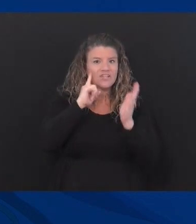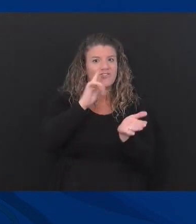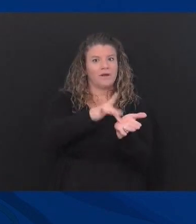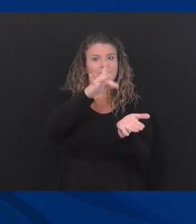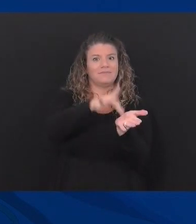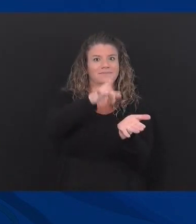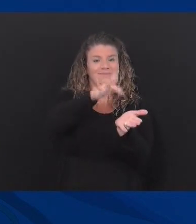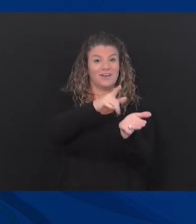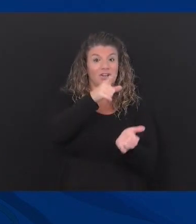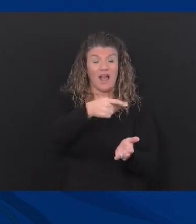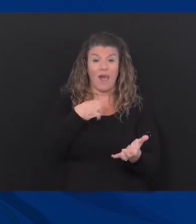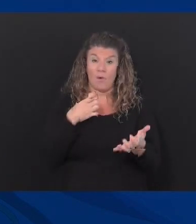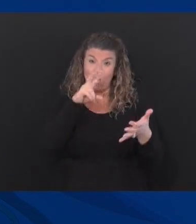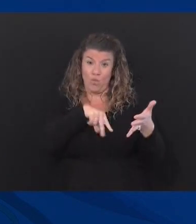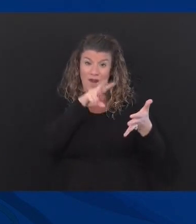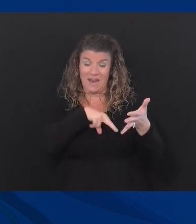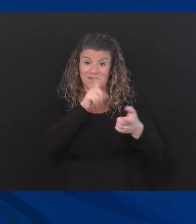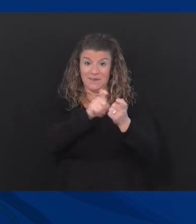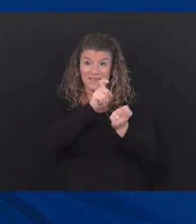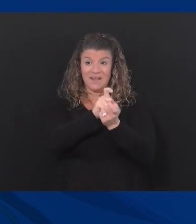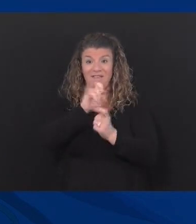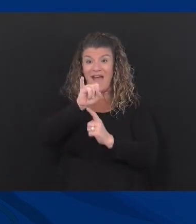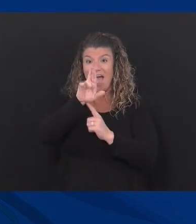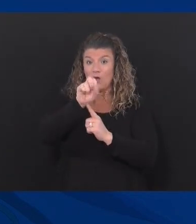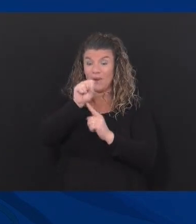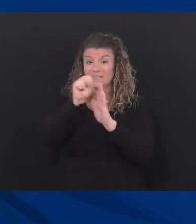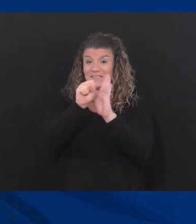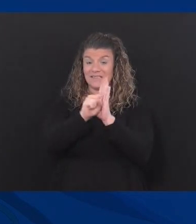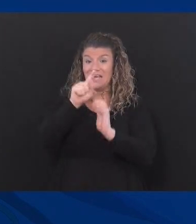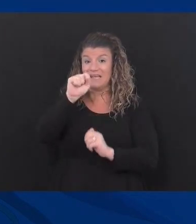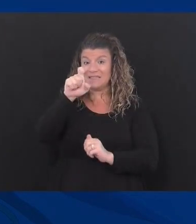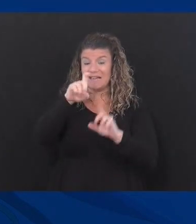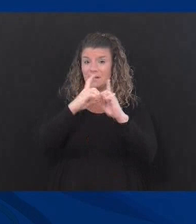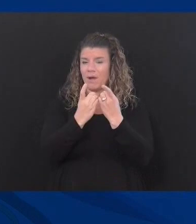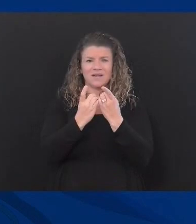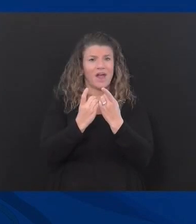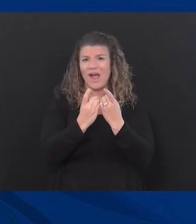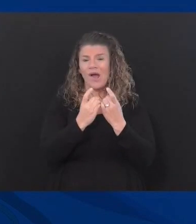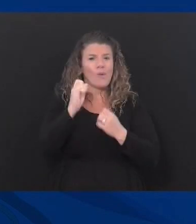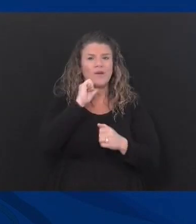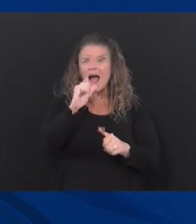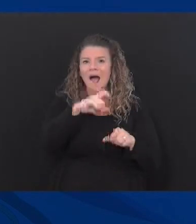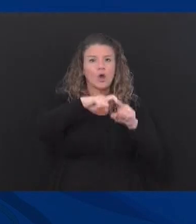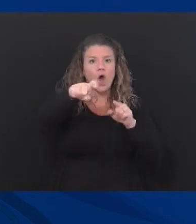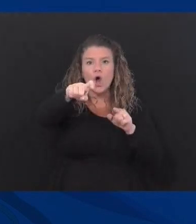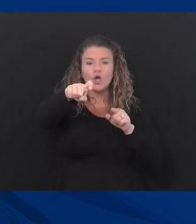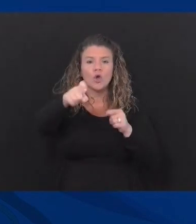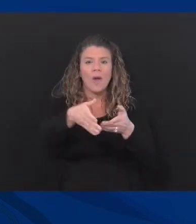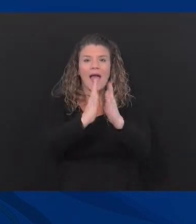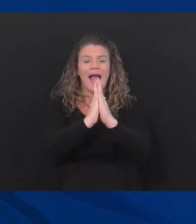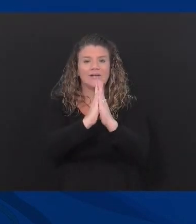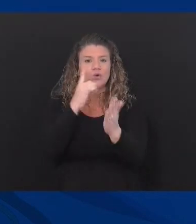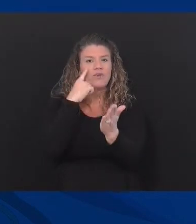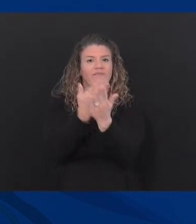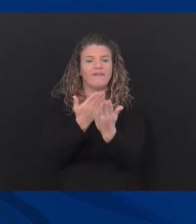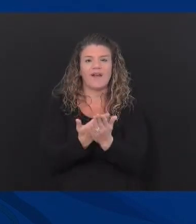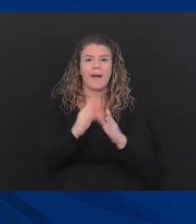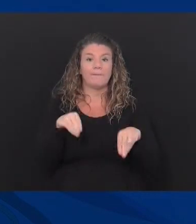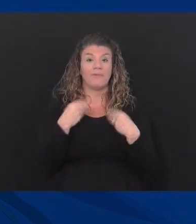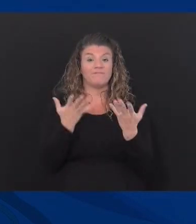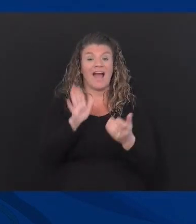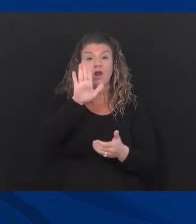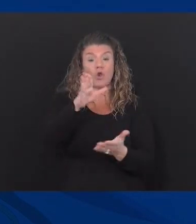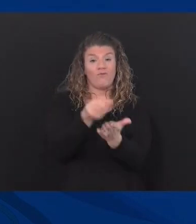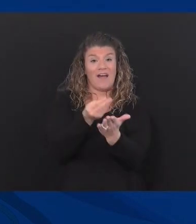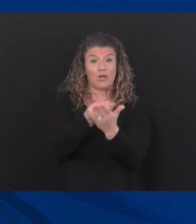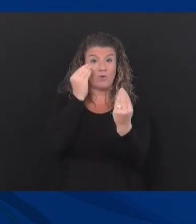going to read you just this. The IRS and the State Tax Department will not call you asking to verify or provide your